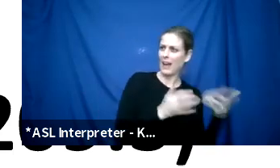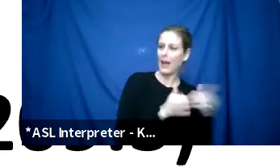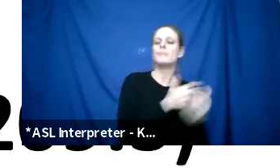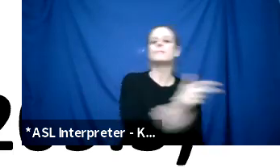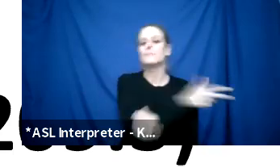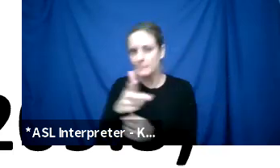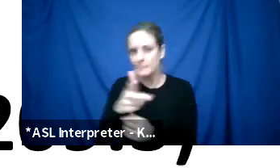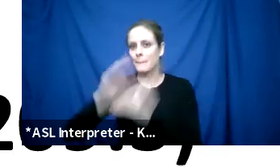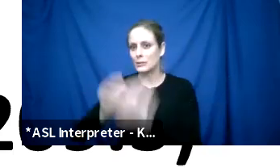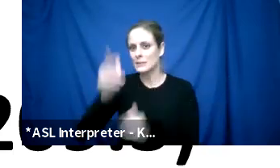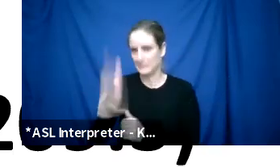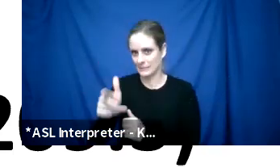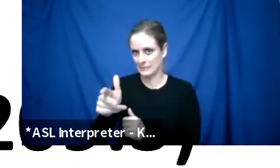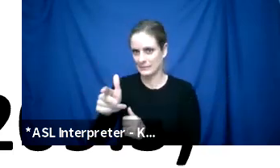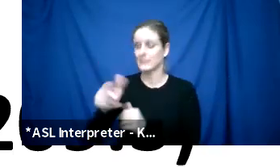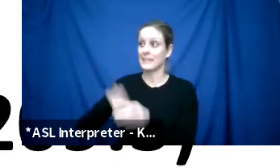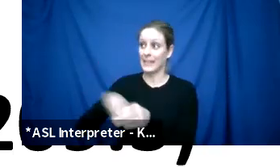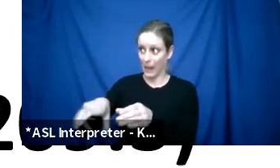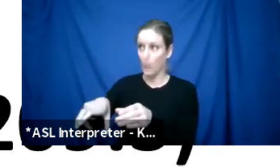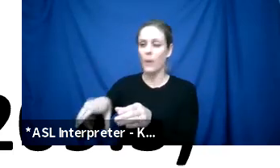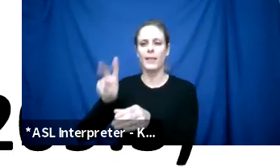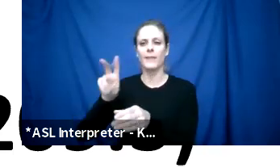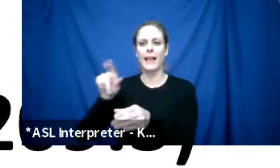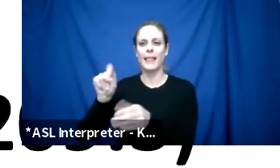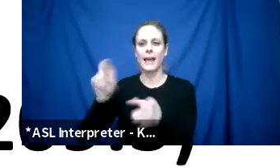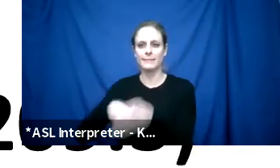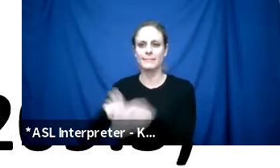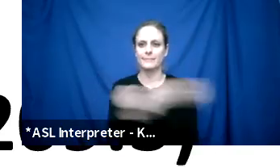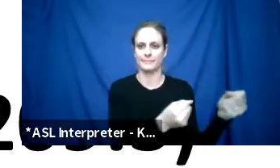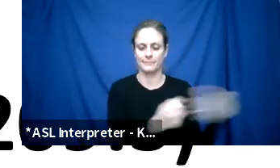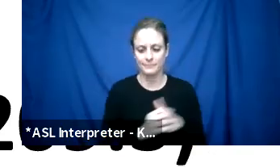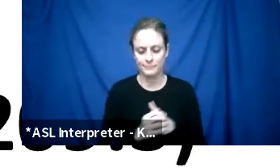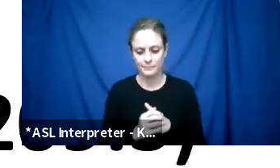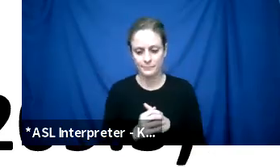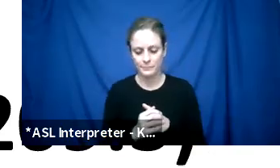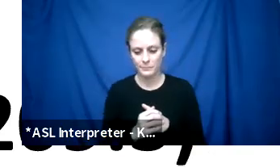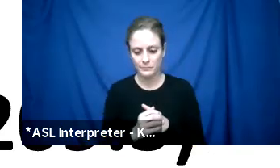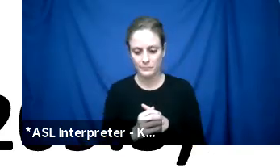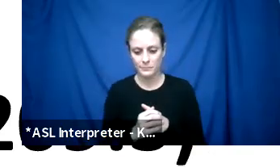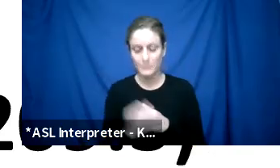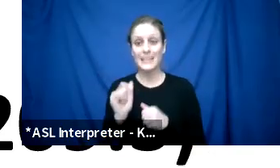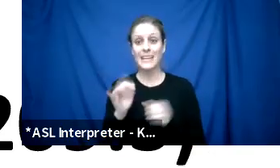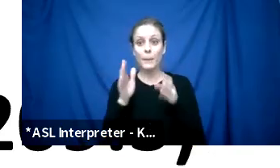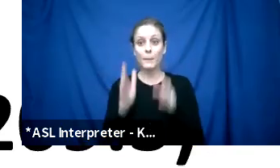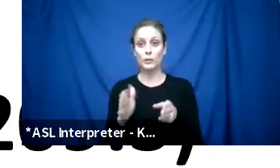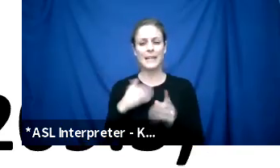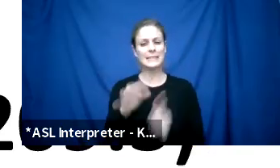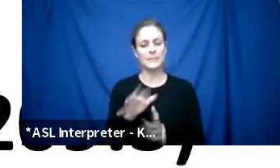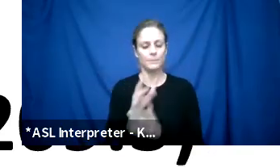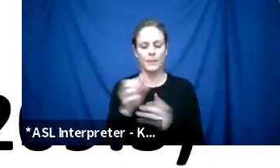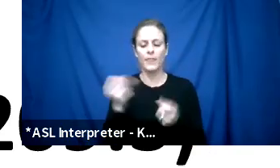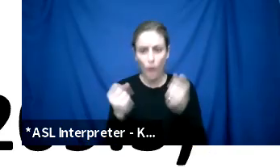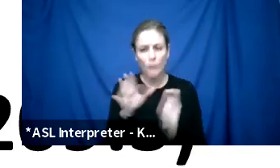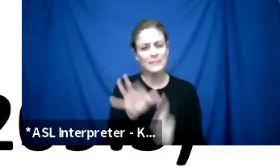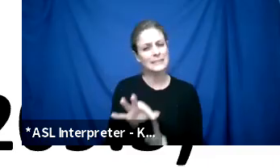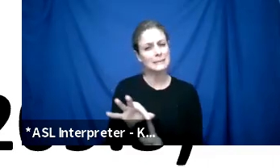times adaptive equipment vehicles cannot often be driven by persons that don't understand the technology or have a